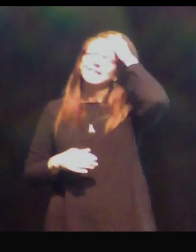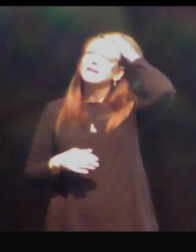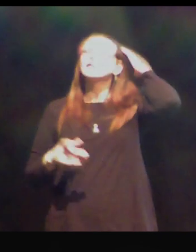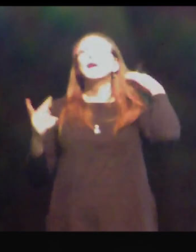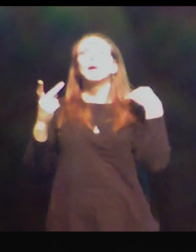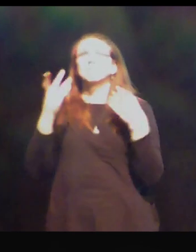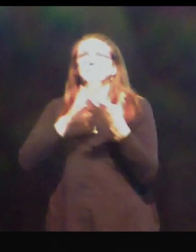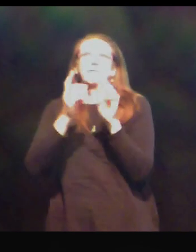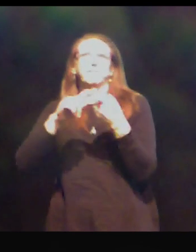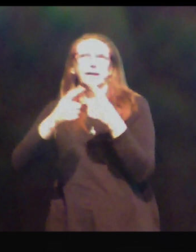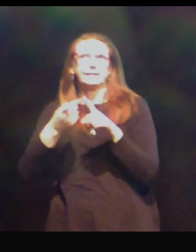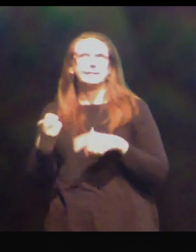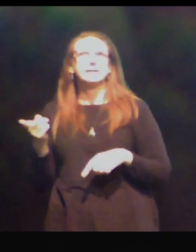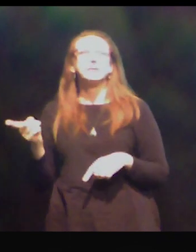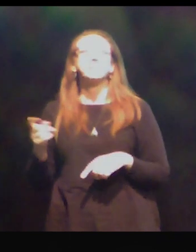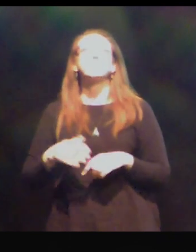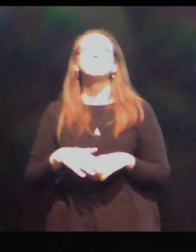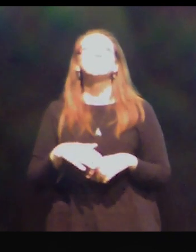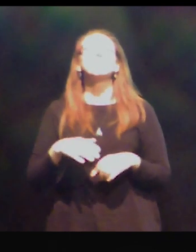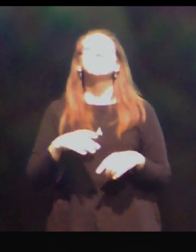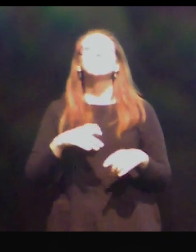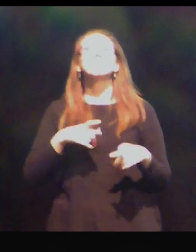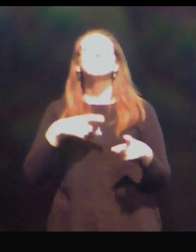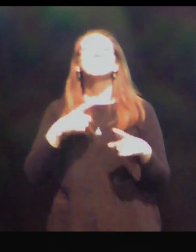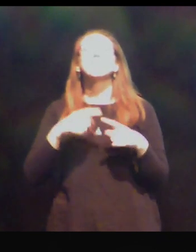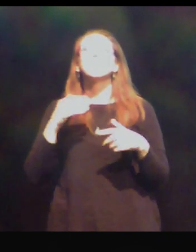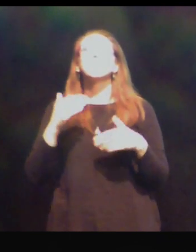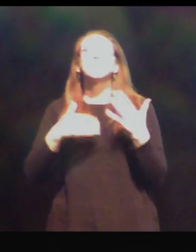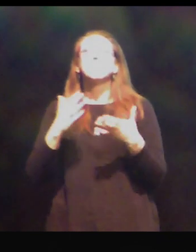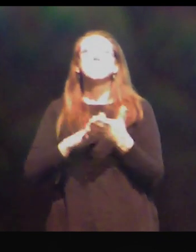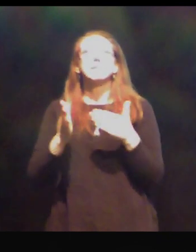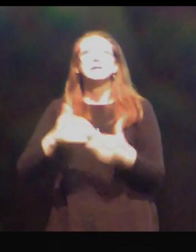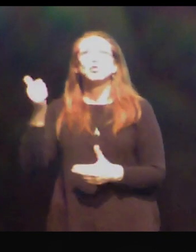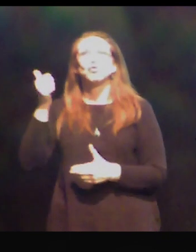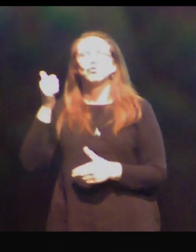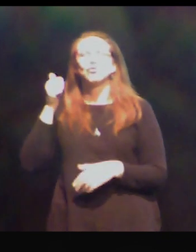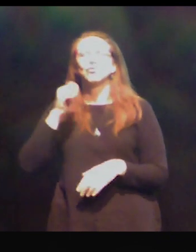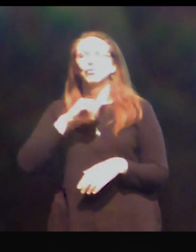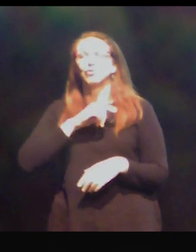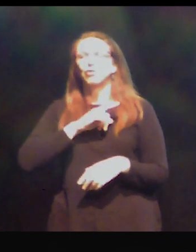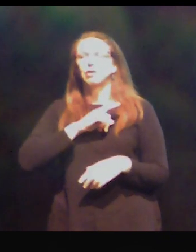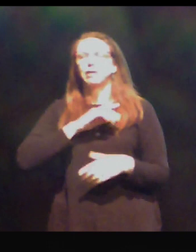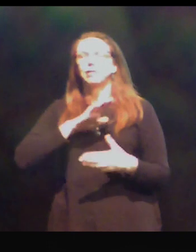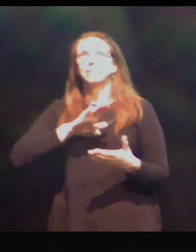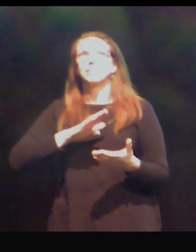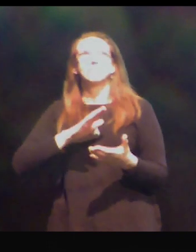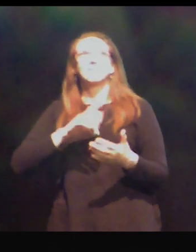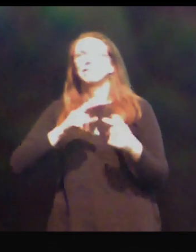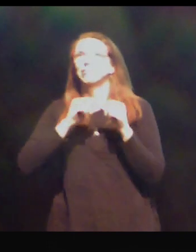And we became friends, and then the process was a little easier. And it became a